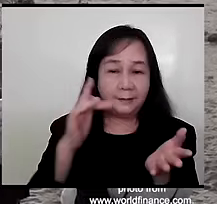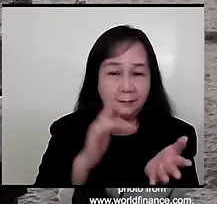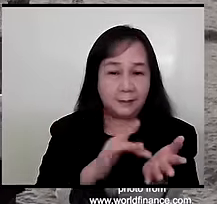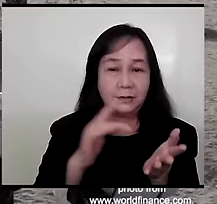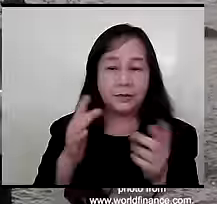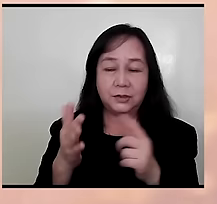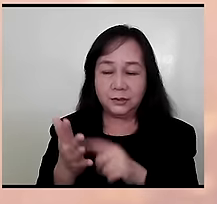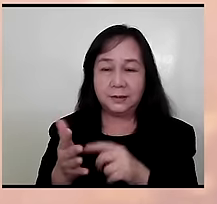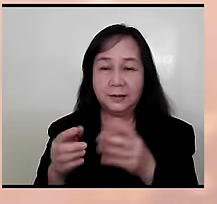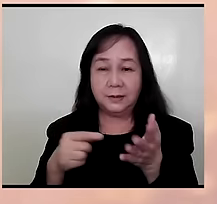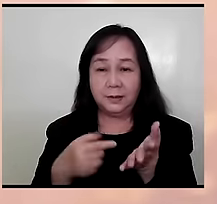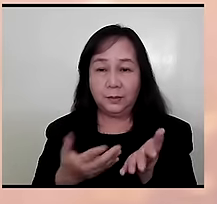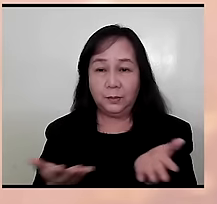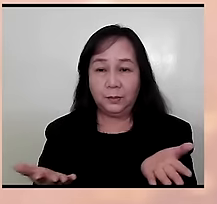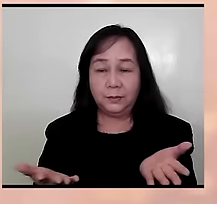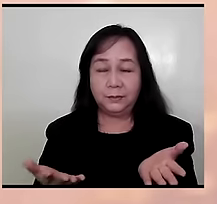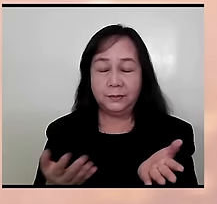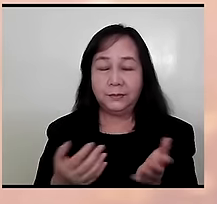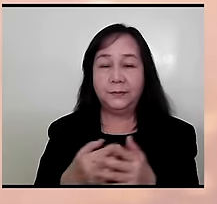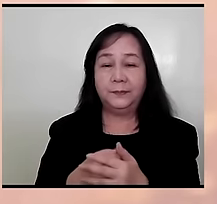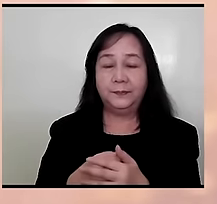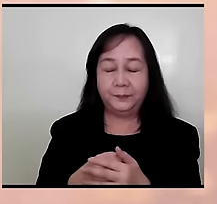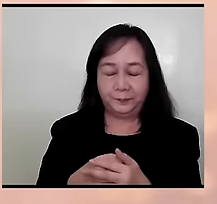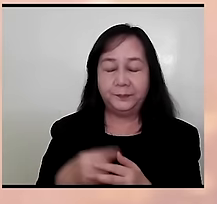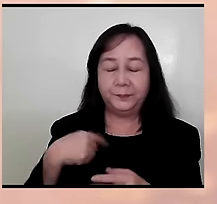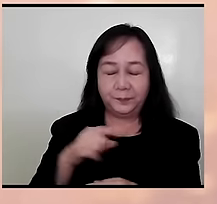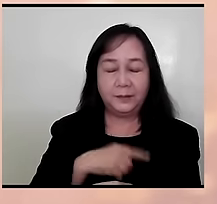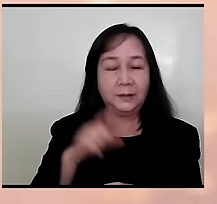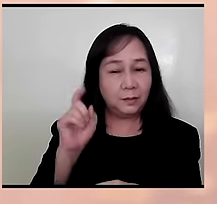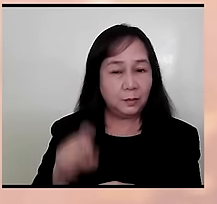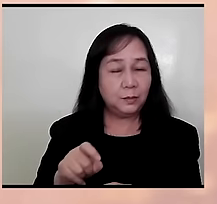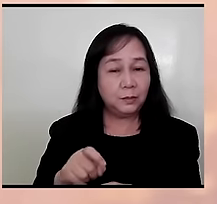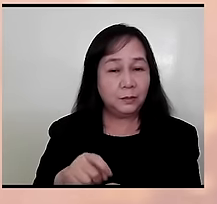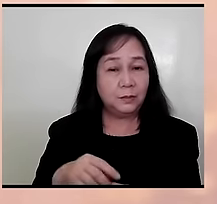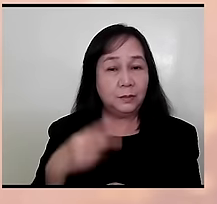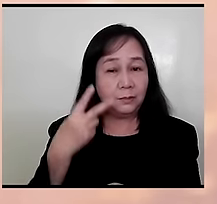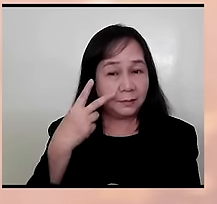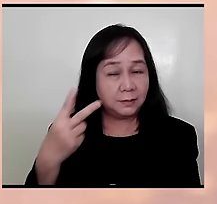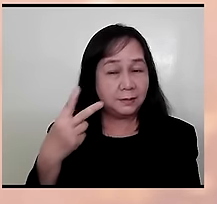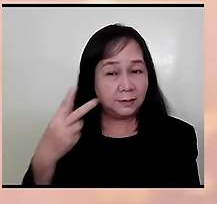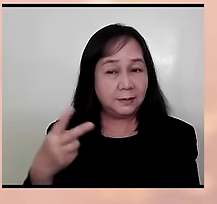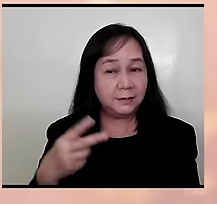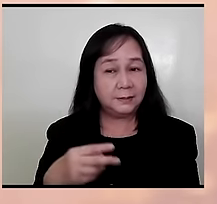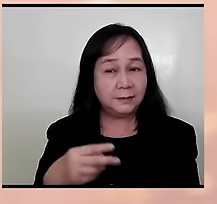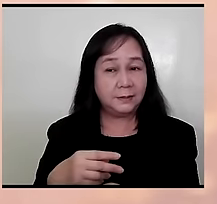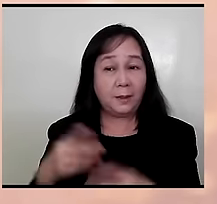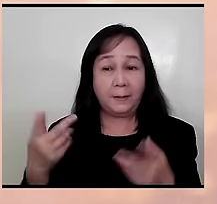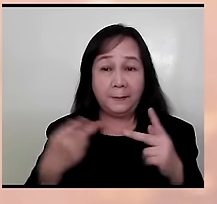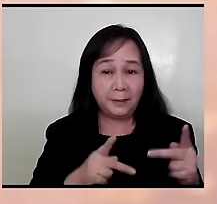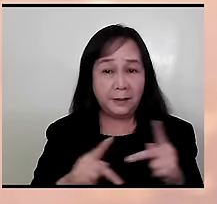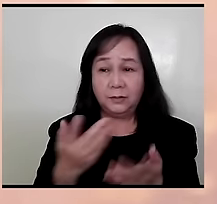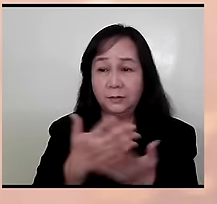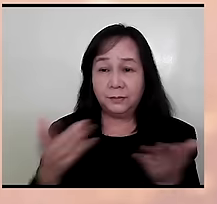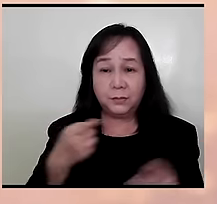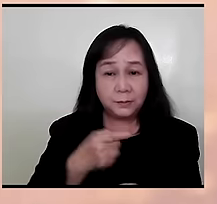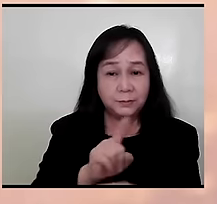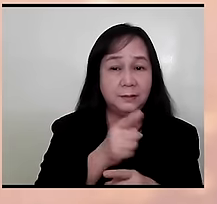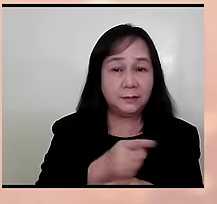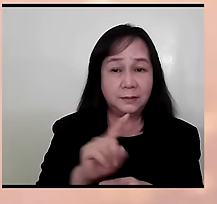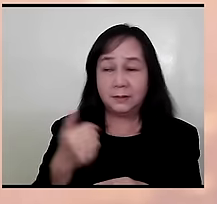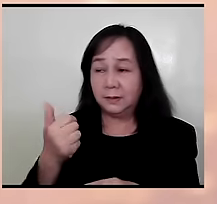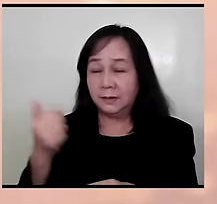them? We should also see the wounds of those who oppress others. Very